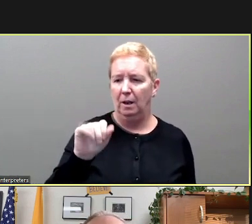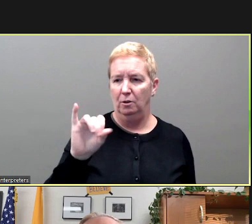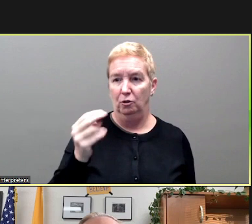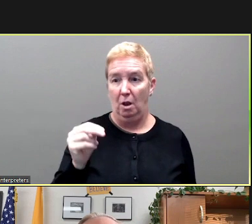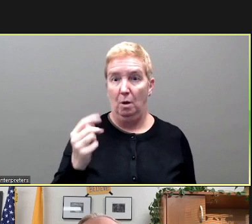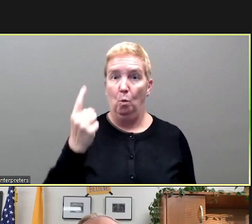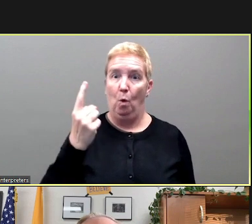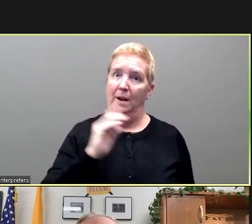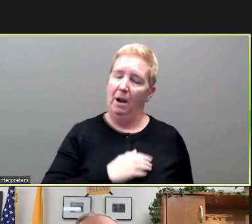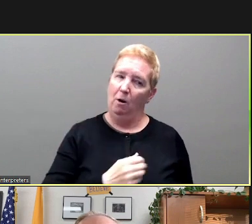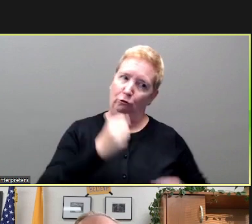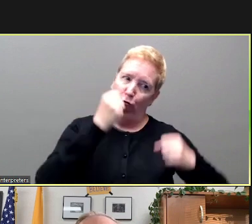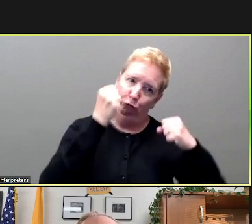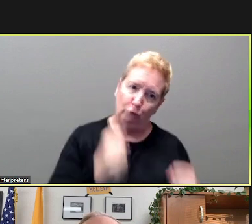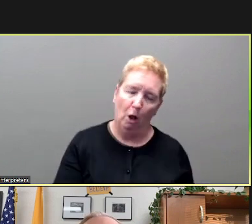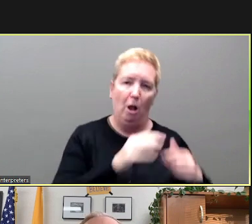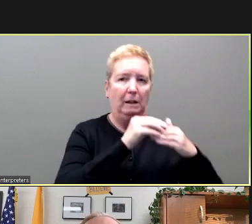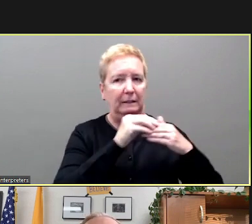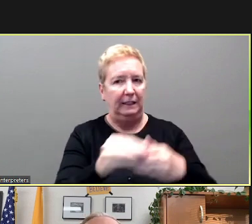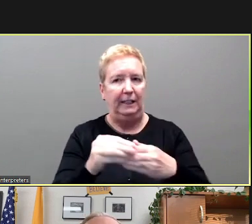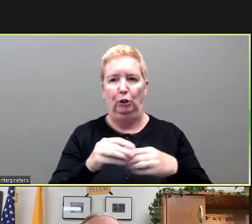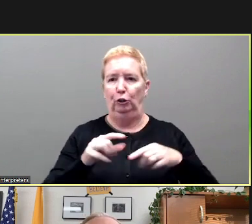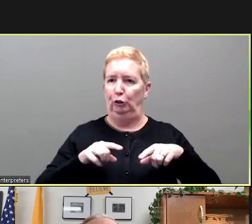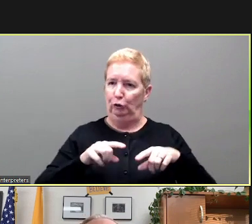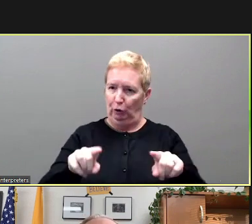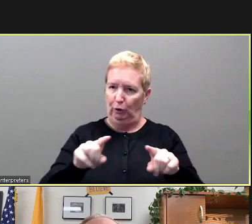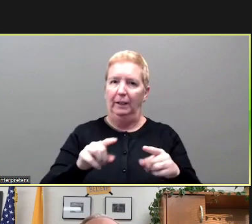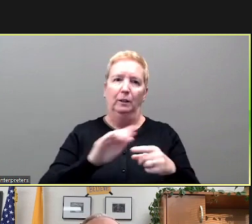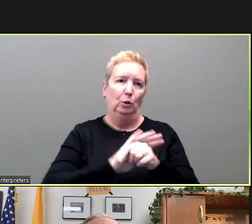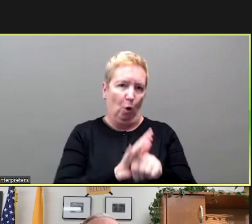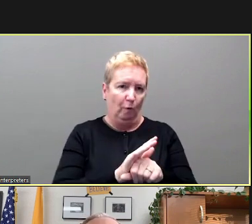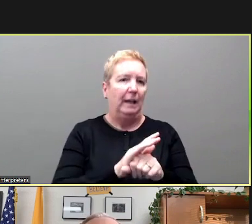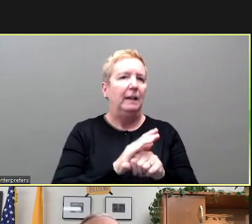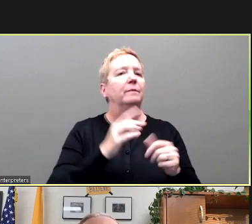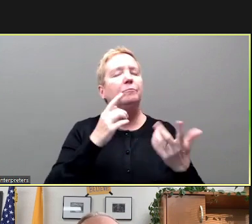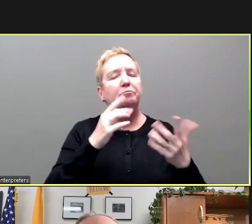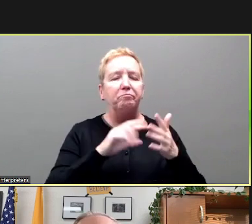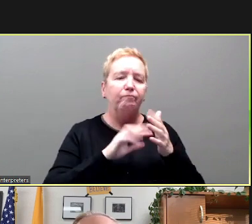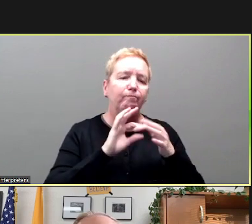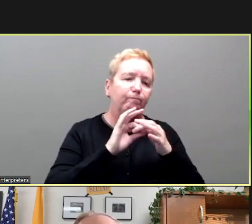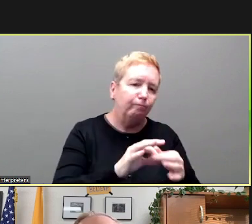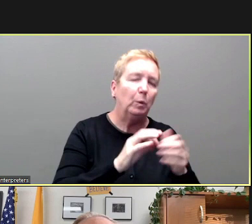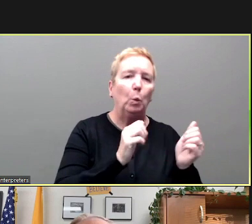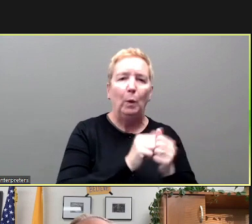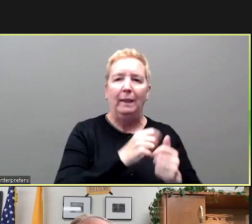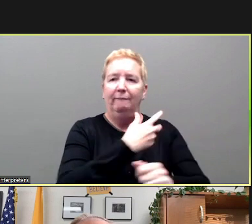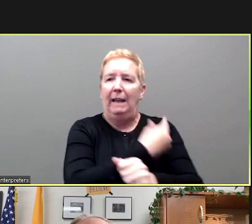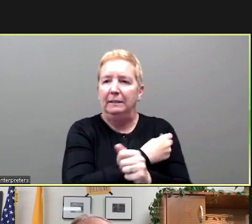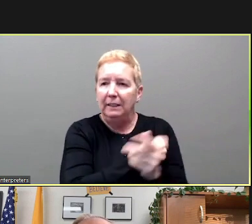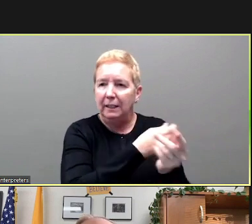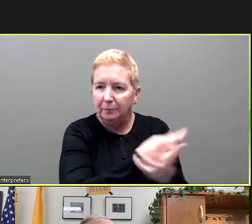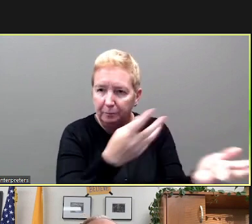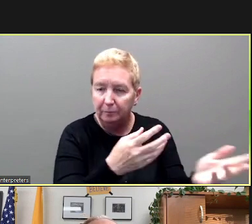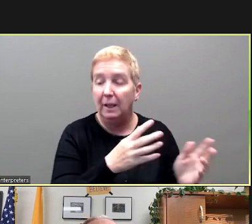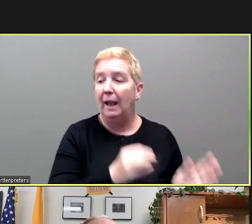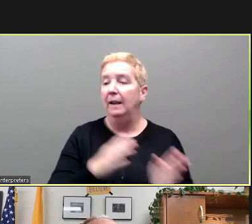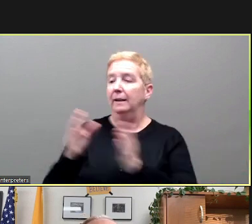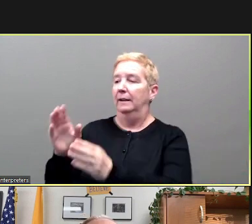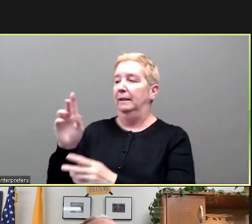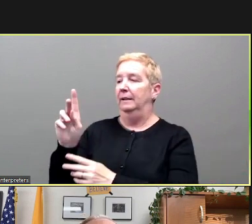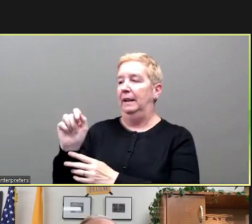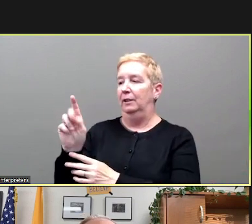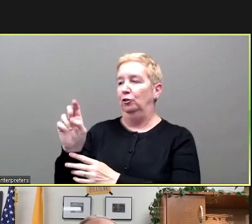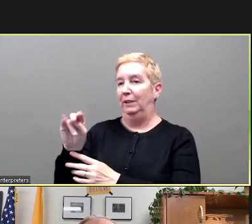of our strongest leaders during the pandemic when it came to vaccines. And Katrina Hochram-Lopez, Secretary of Aging